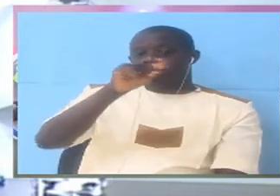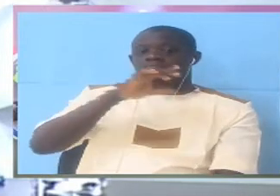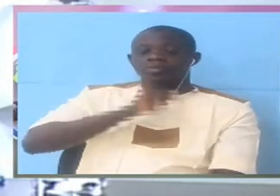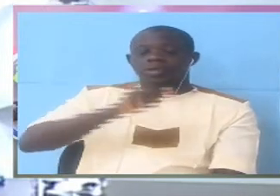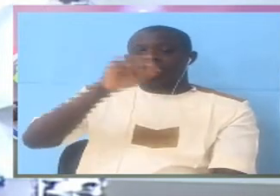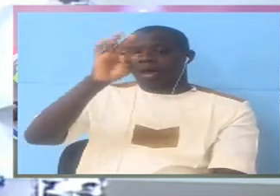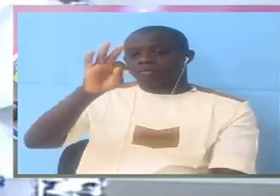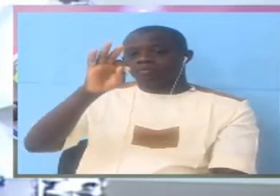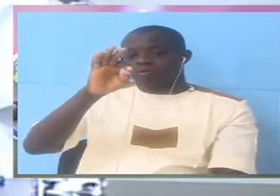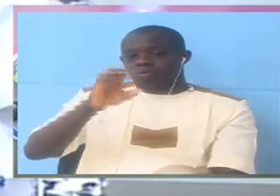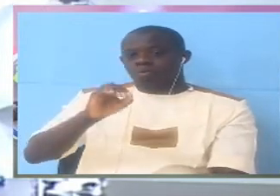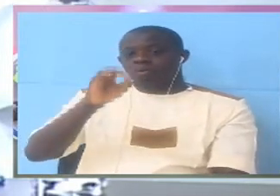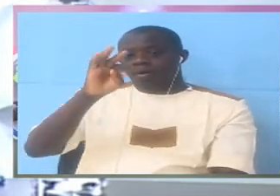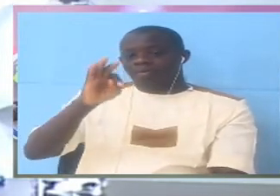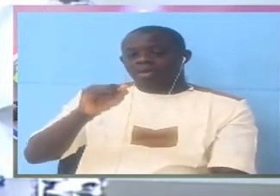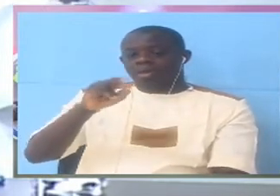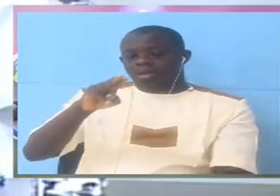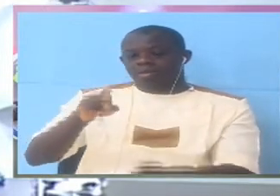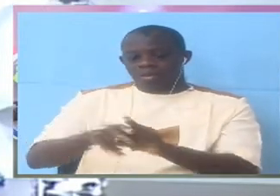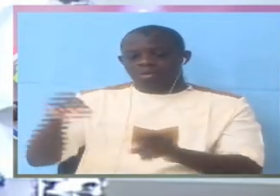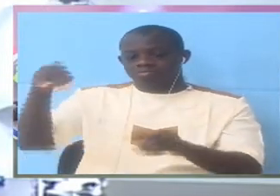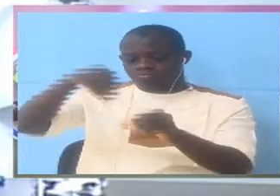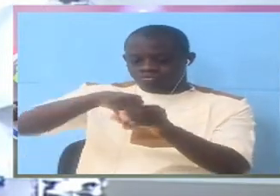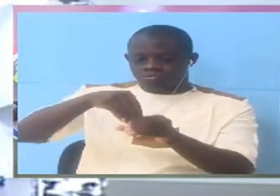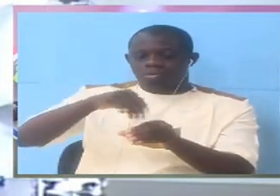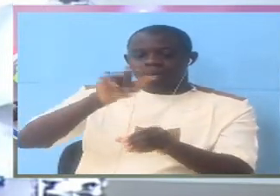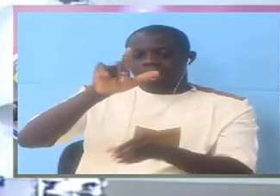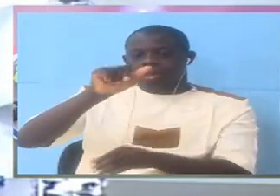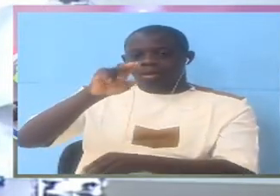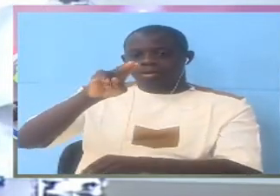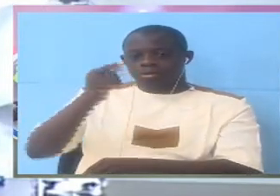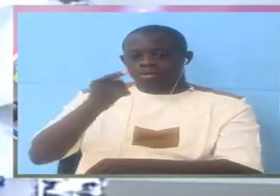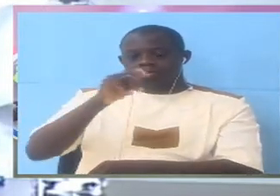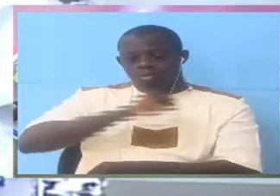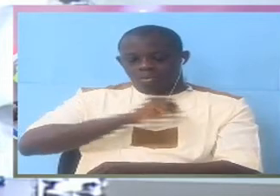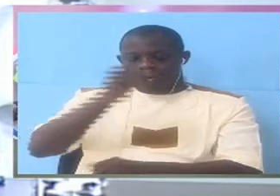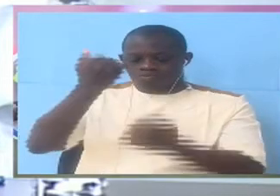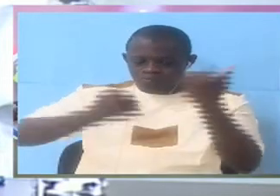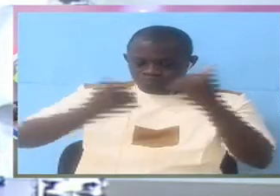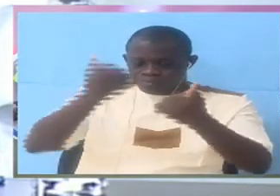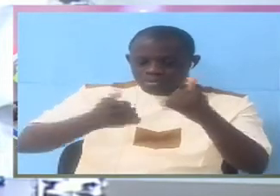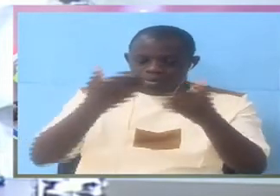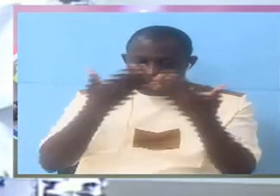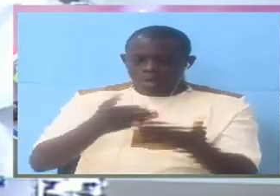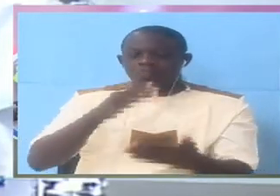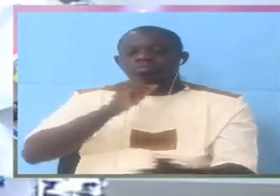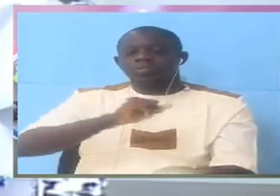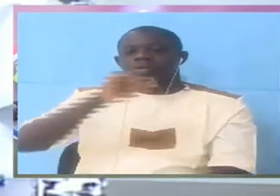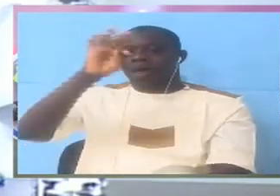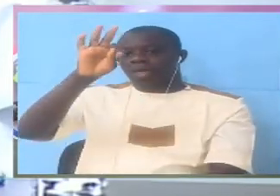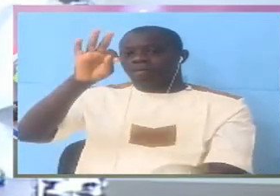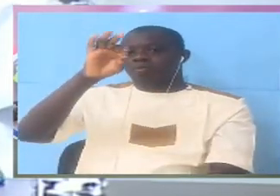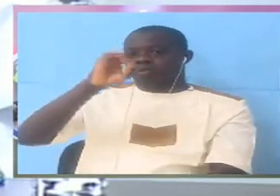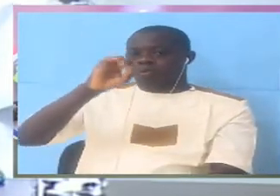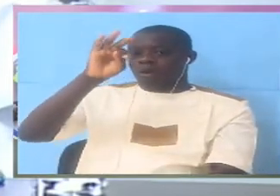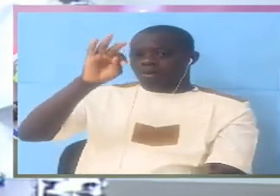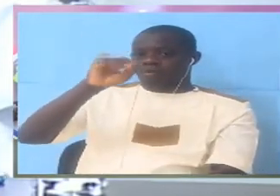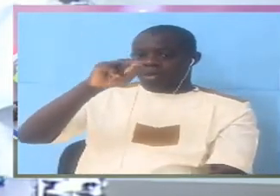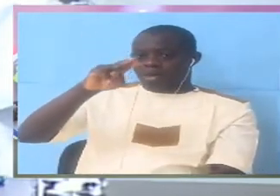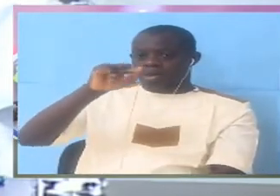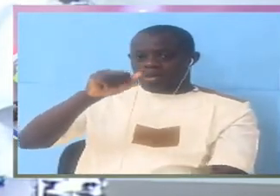Joined Lang's vehicle. And then Mr. Fofana went home. He went to Mr. Barry. I called him. I